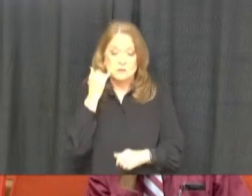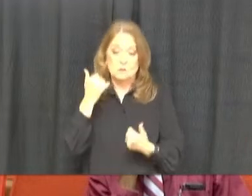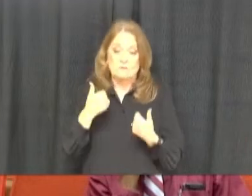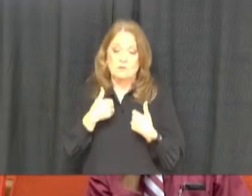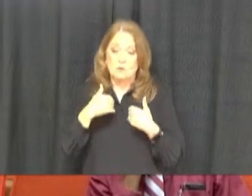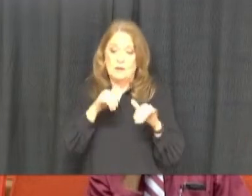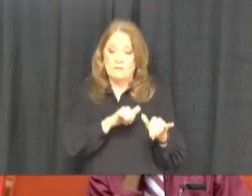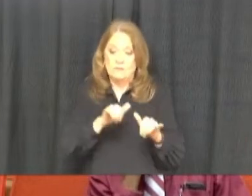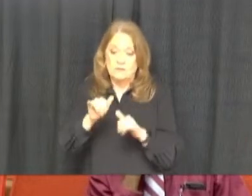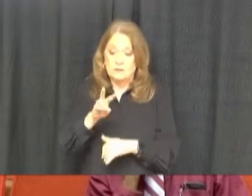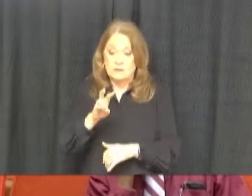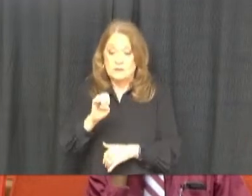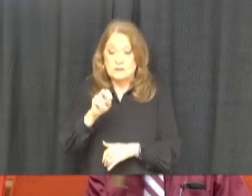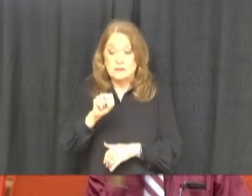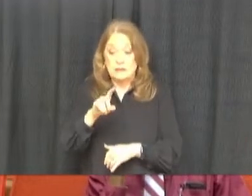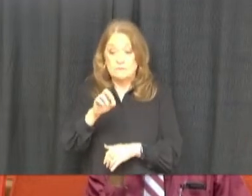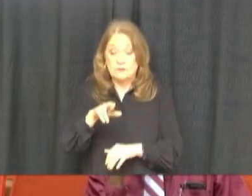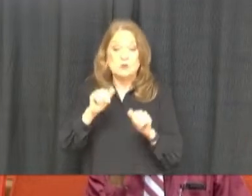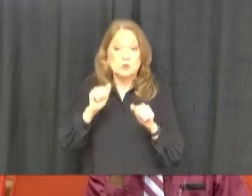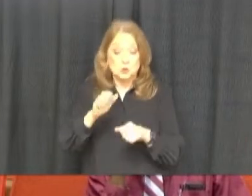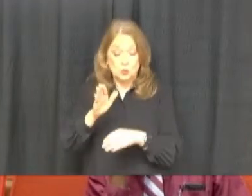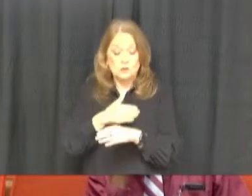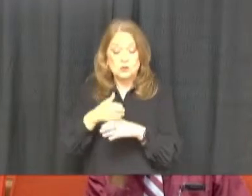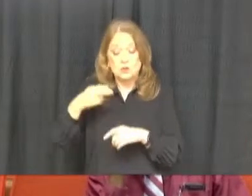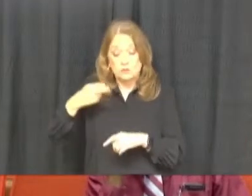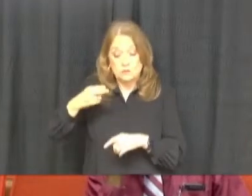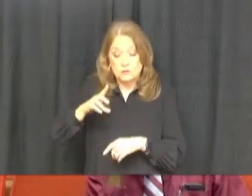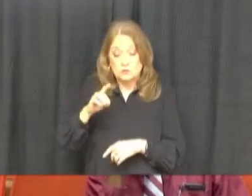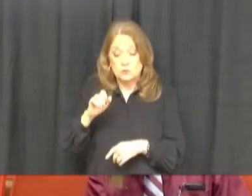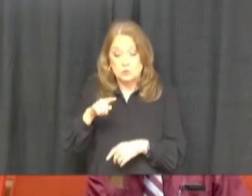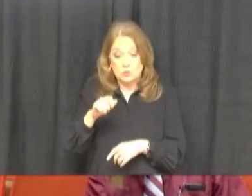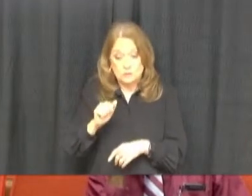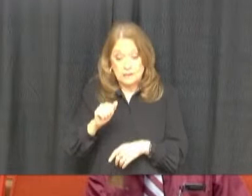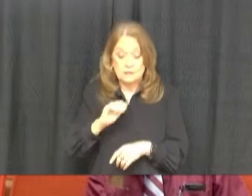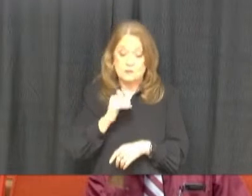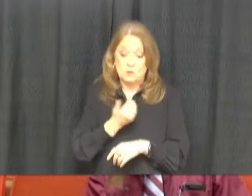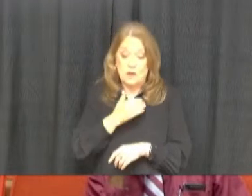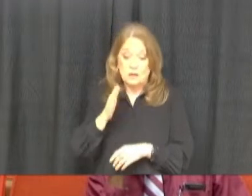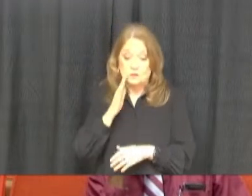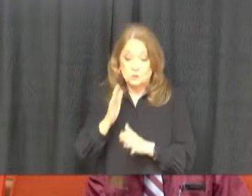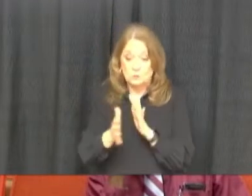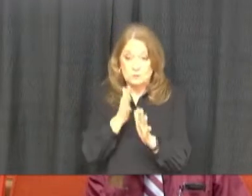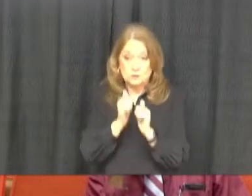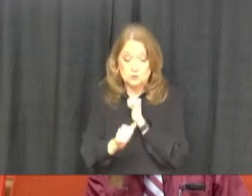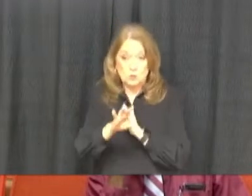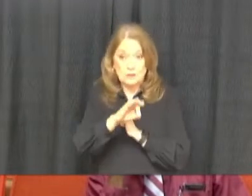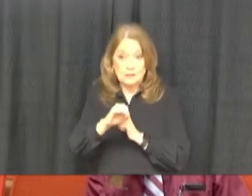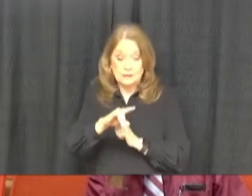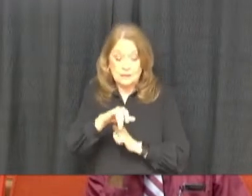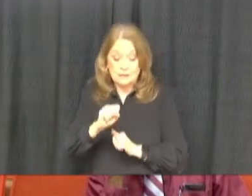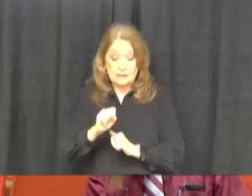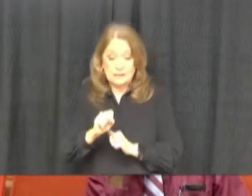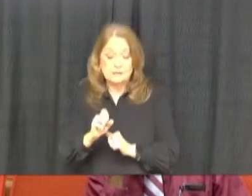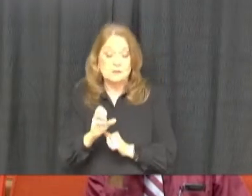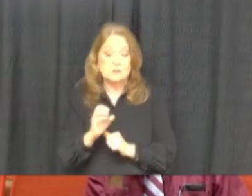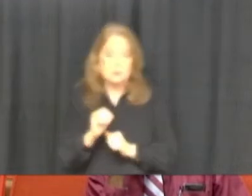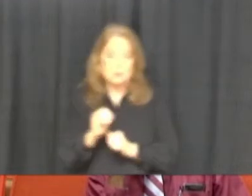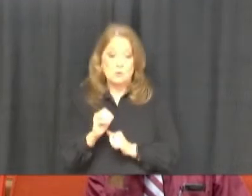same vendor, you can share historical data. So ours will purge in 90 days.